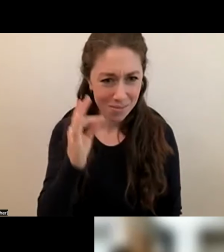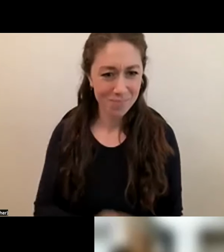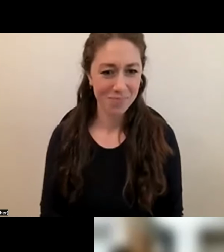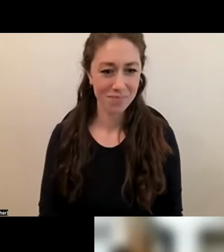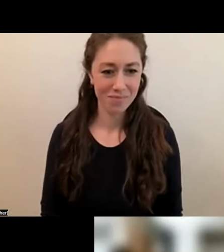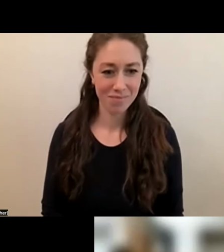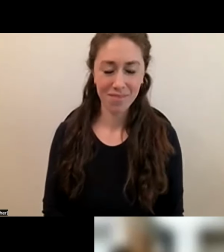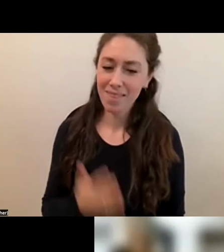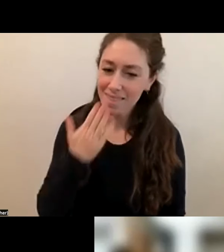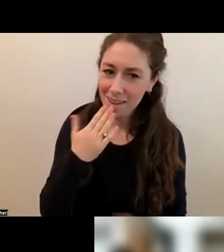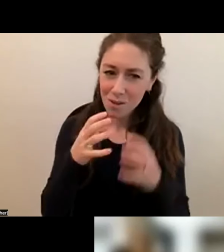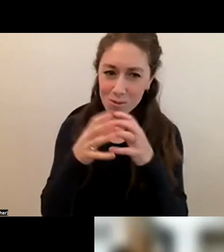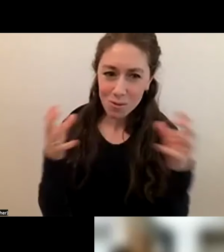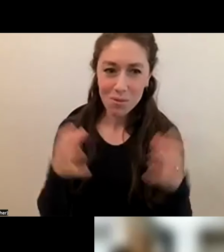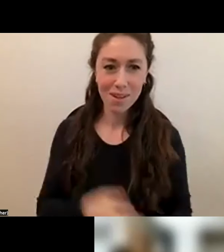Thanks so much.